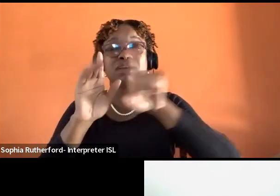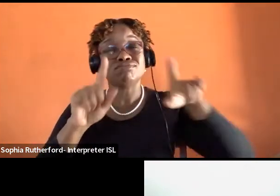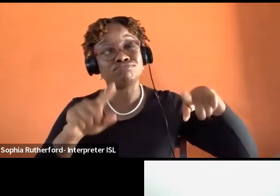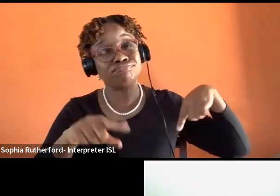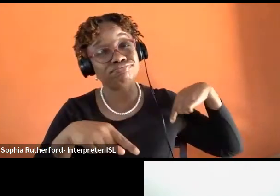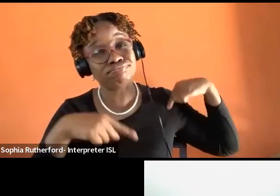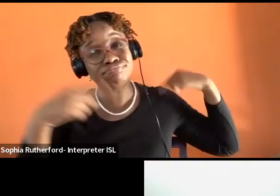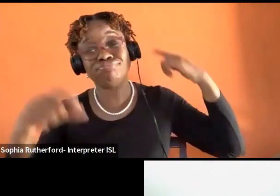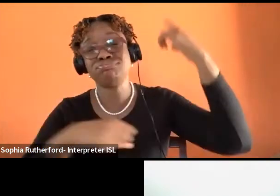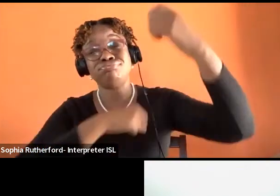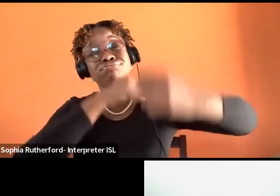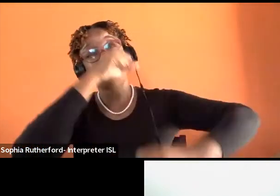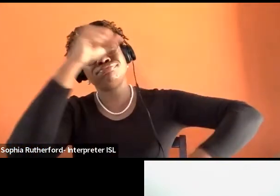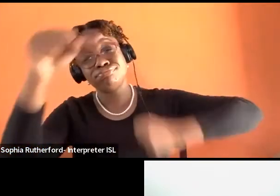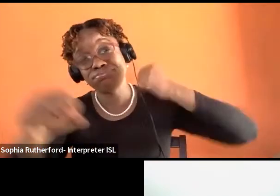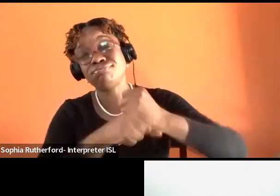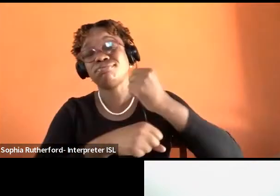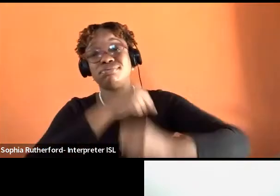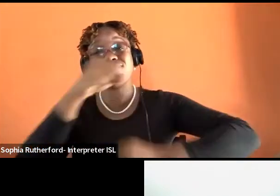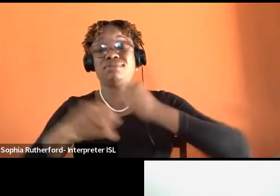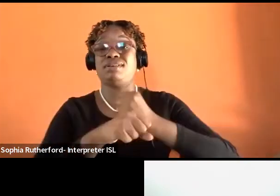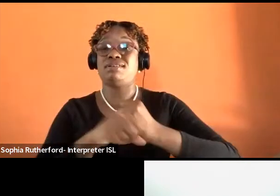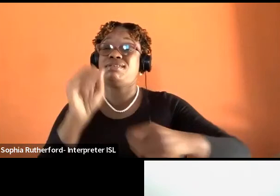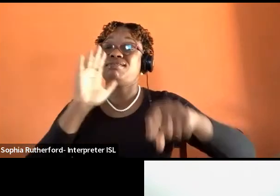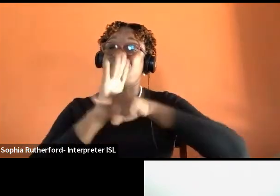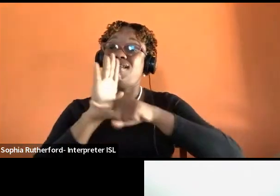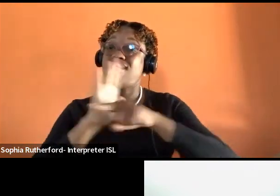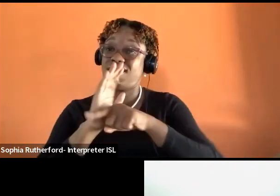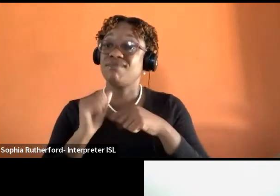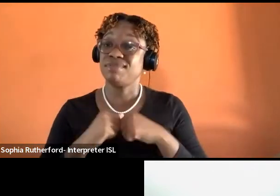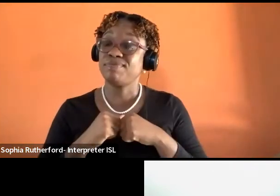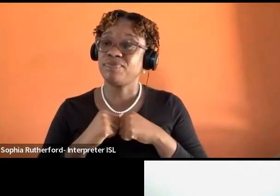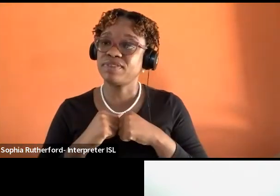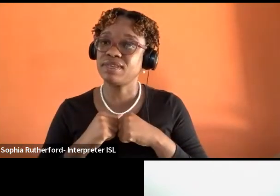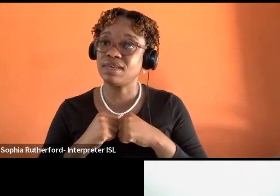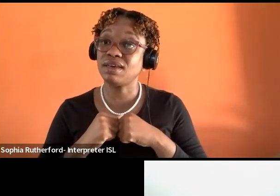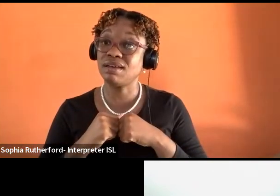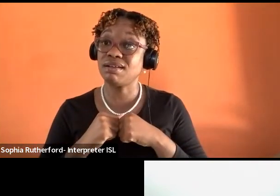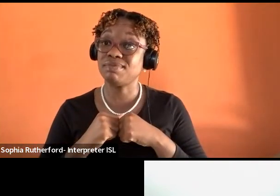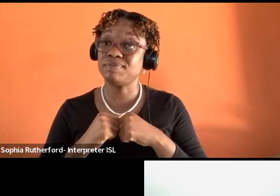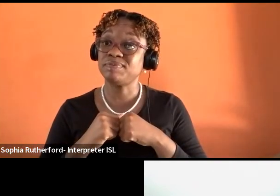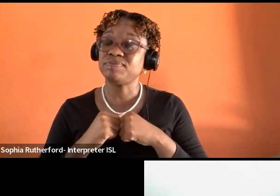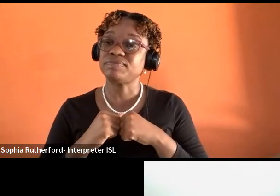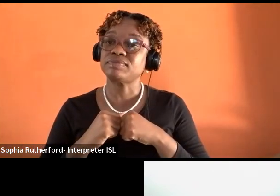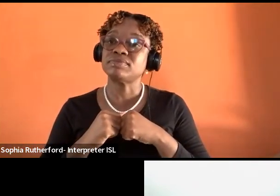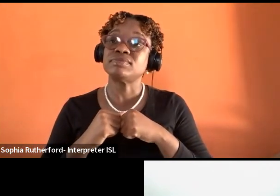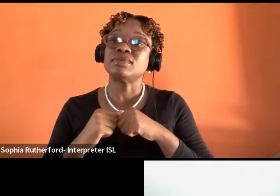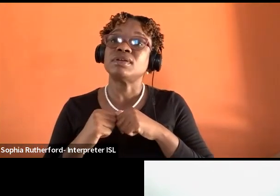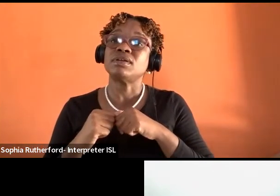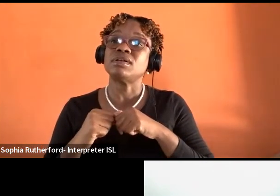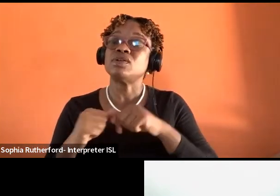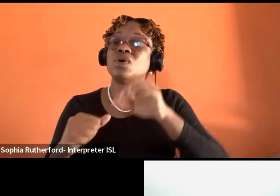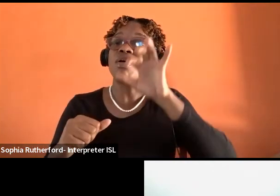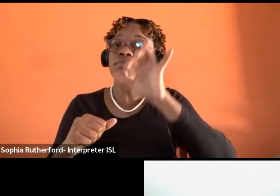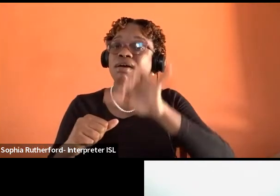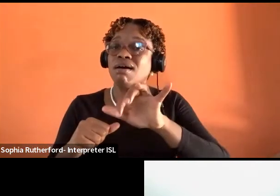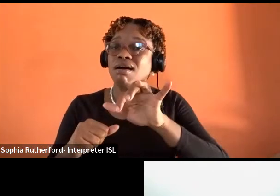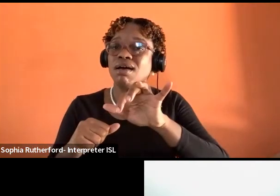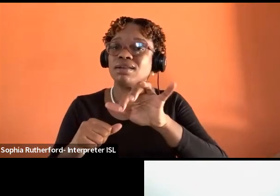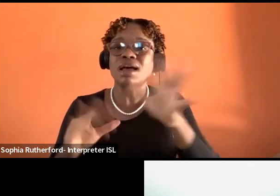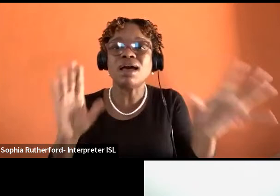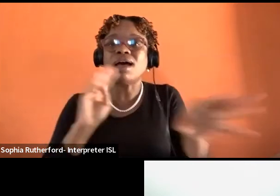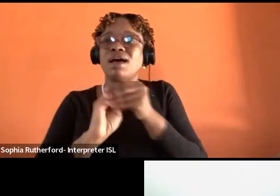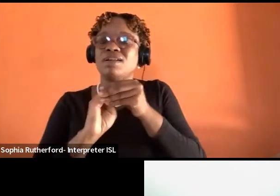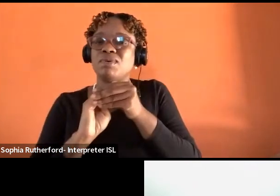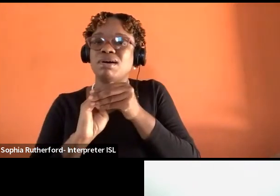entrenched and supported by, buttressed by the charity and medical models of disability.